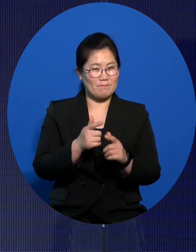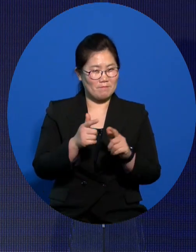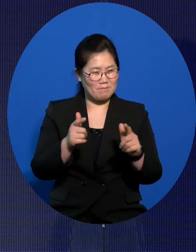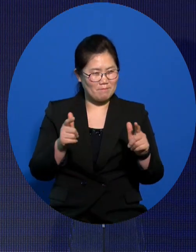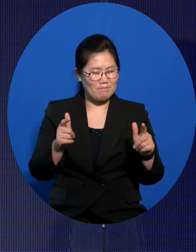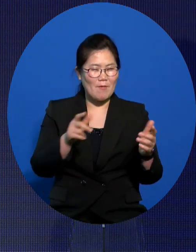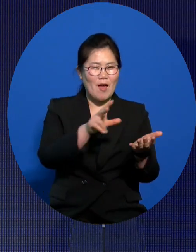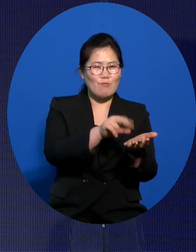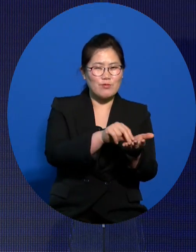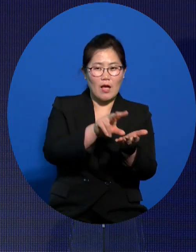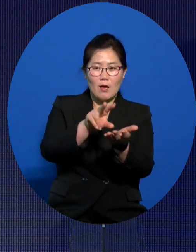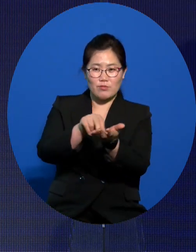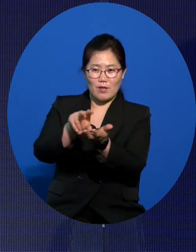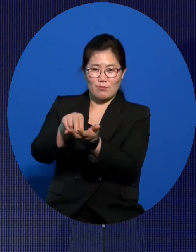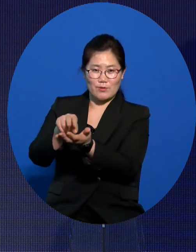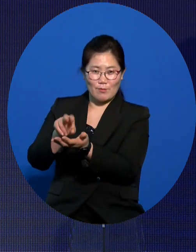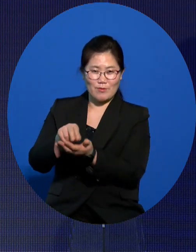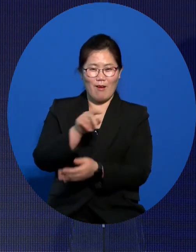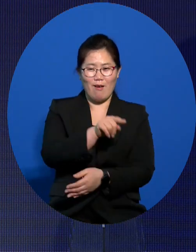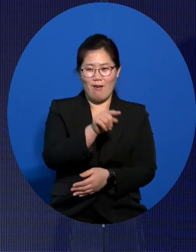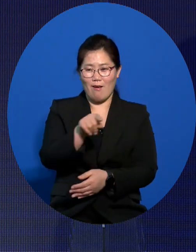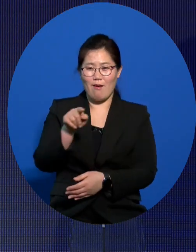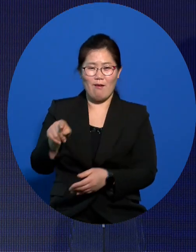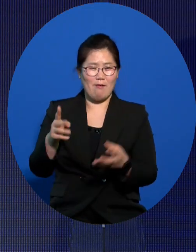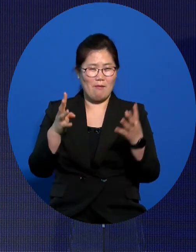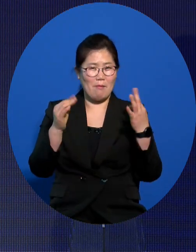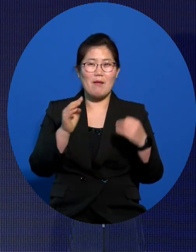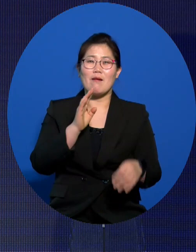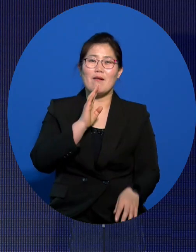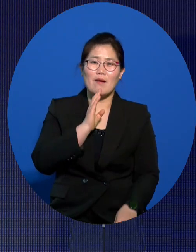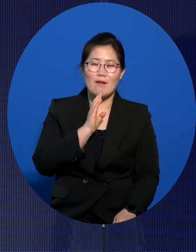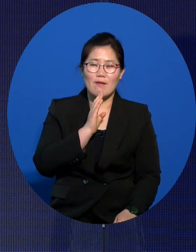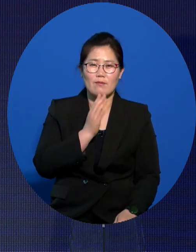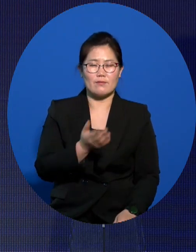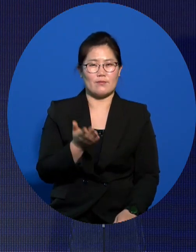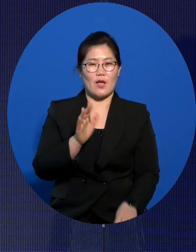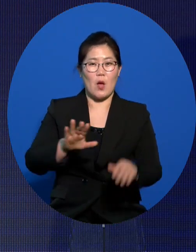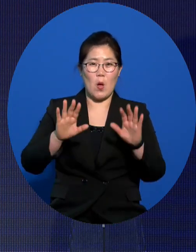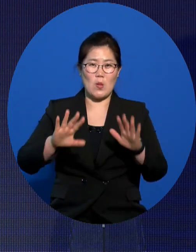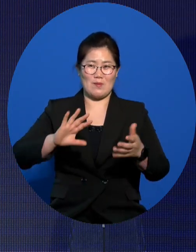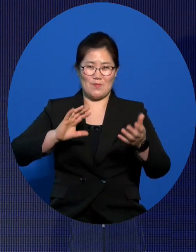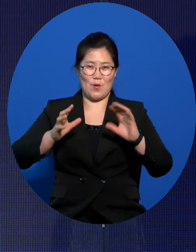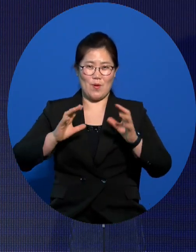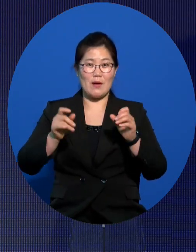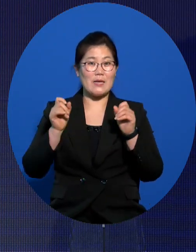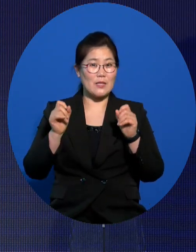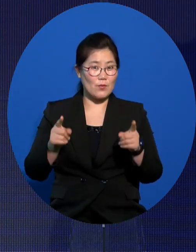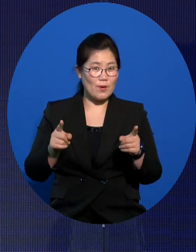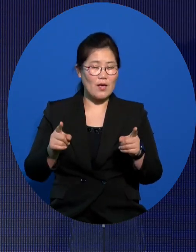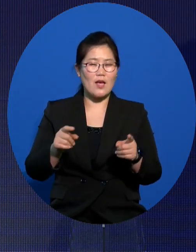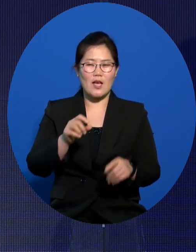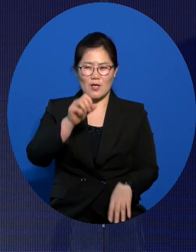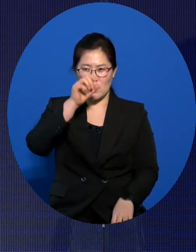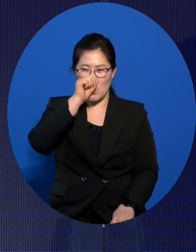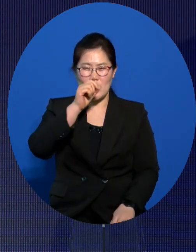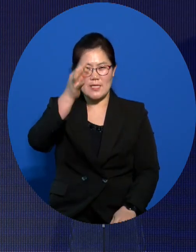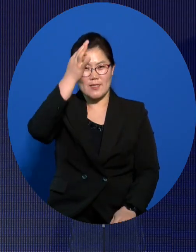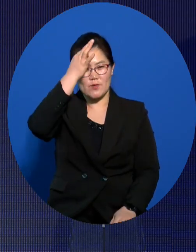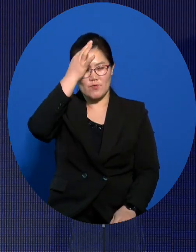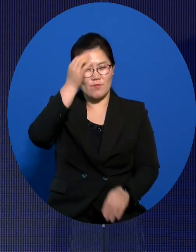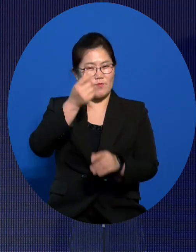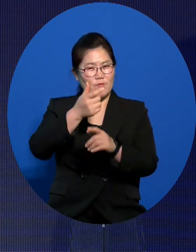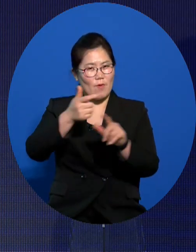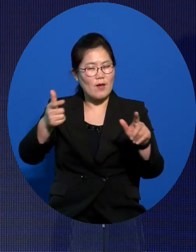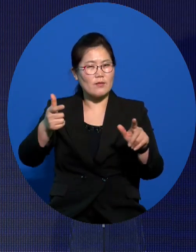well, of course, there are many challenges ahead, but through this forum, I